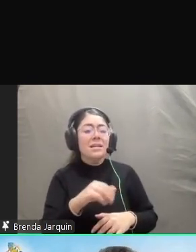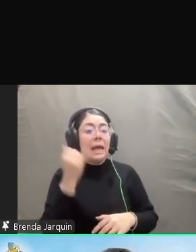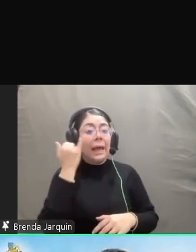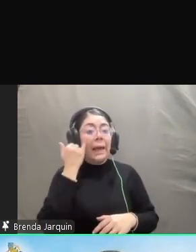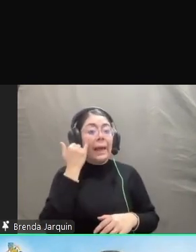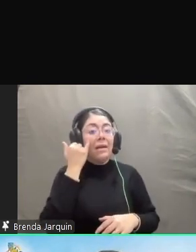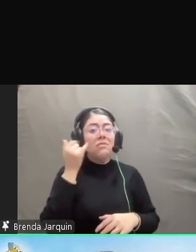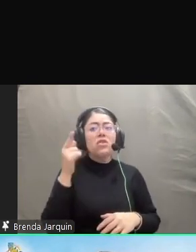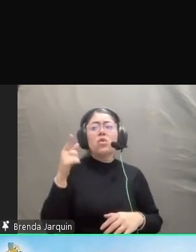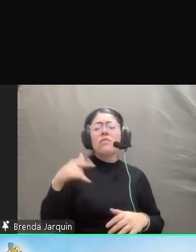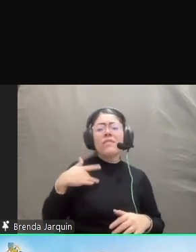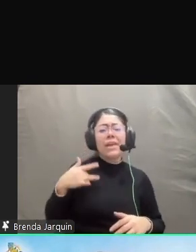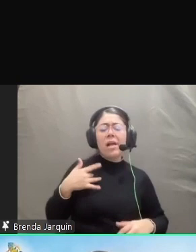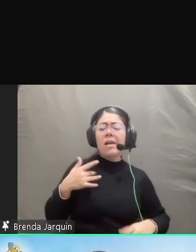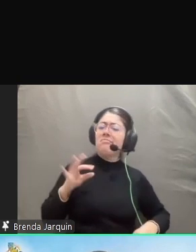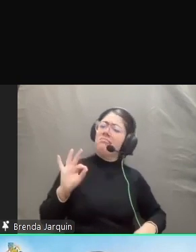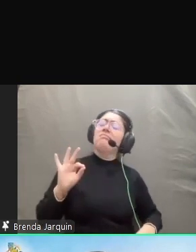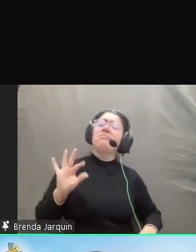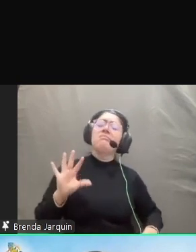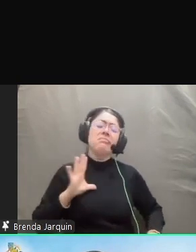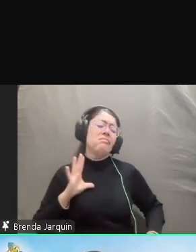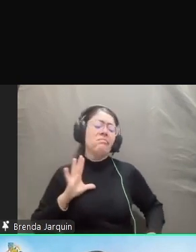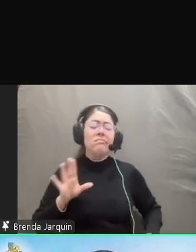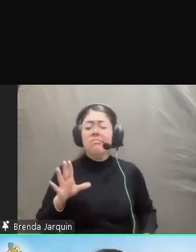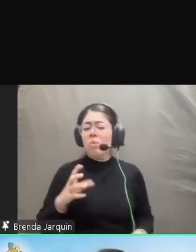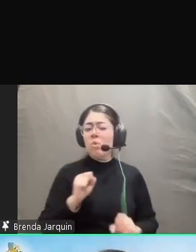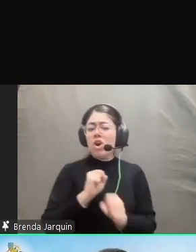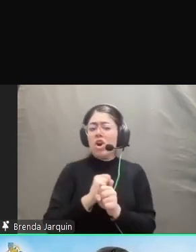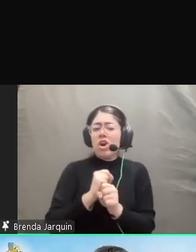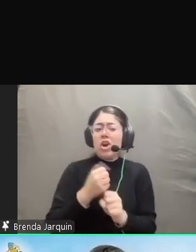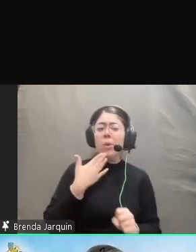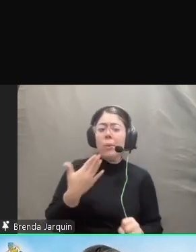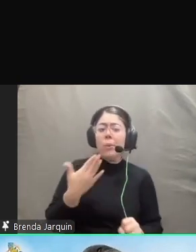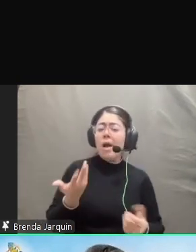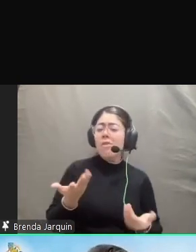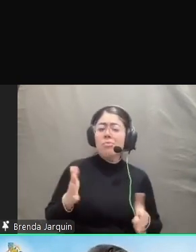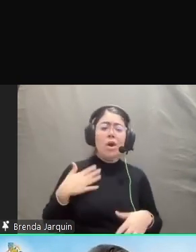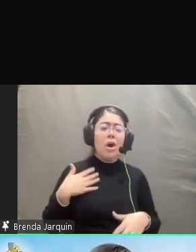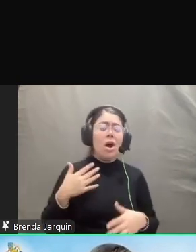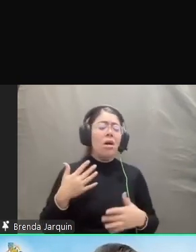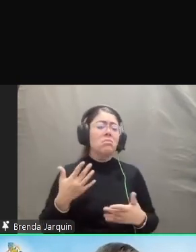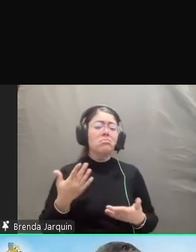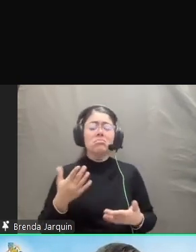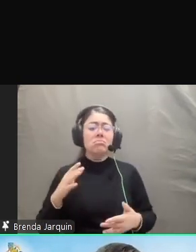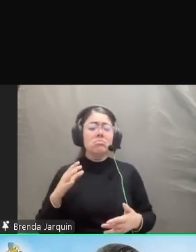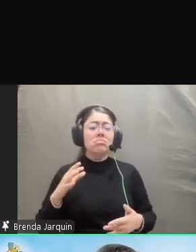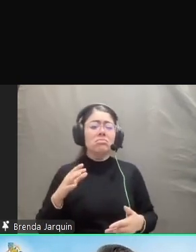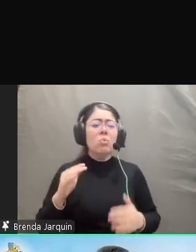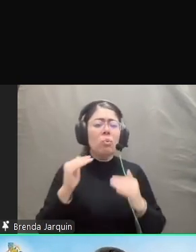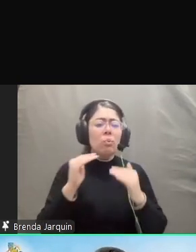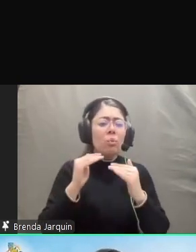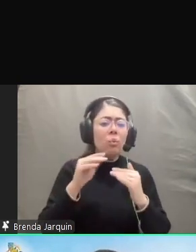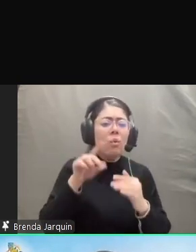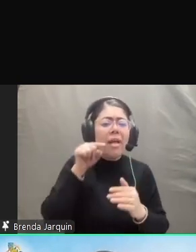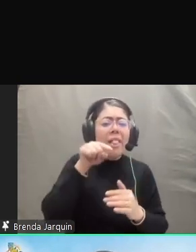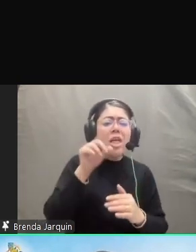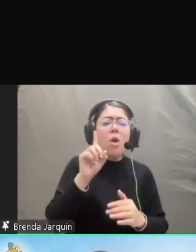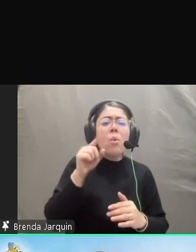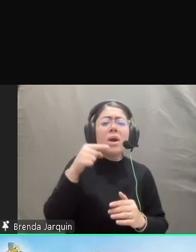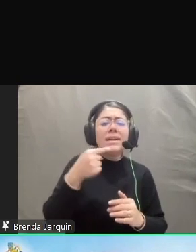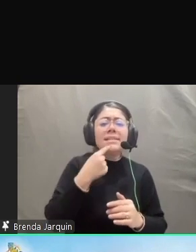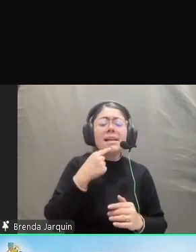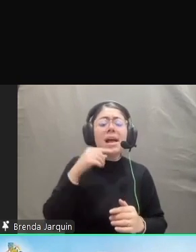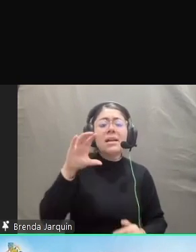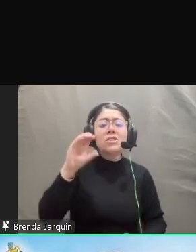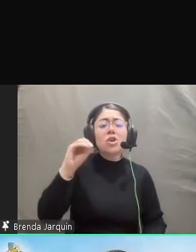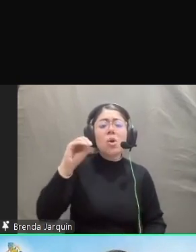we're working really well, and we're at the cooperation level for these 2 or 3 factors, but we're